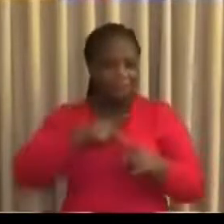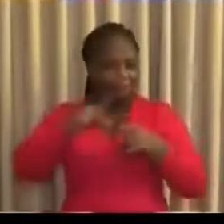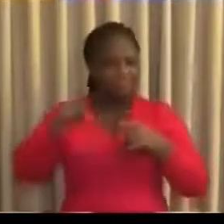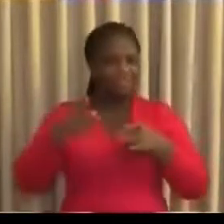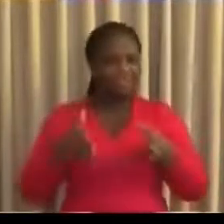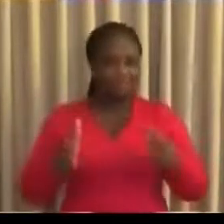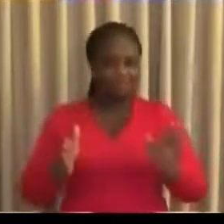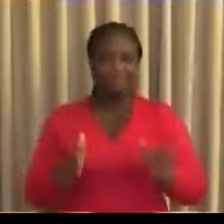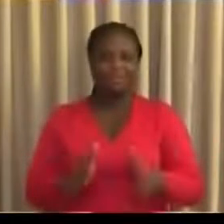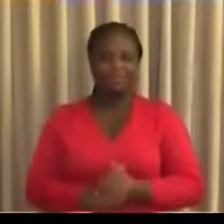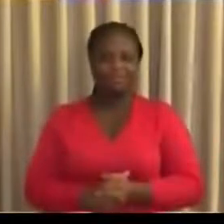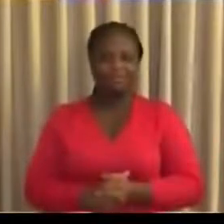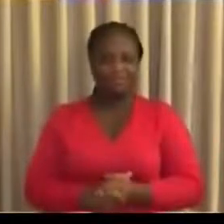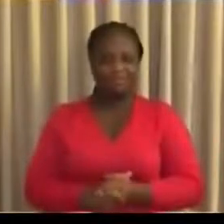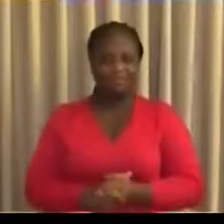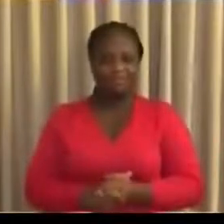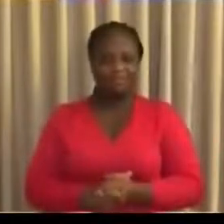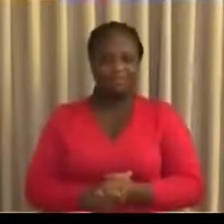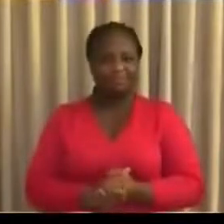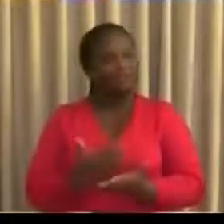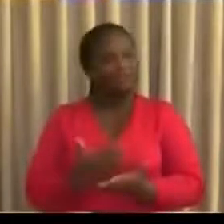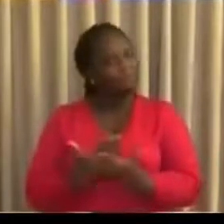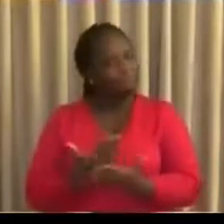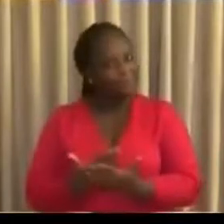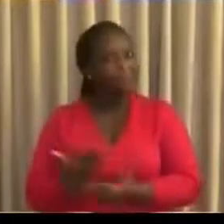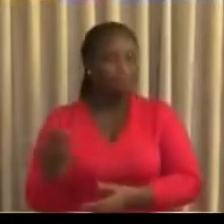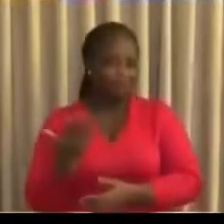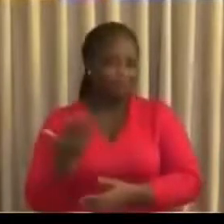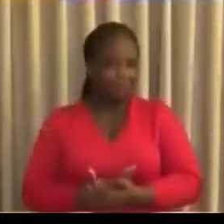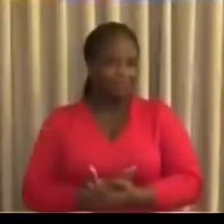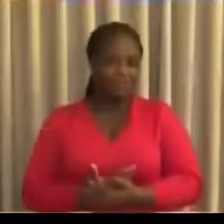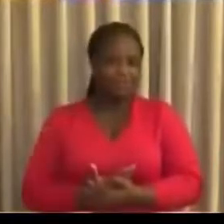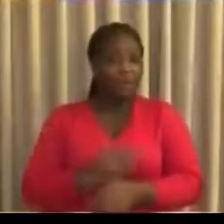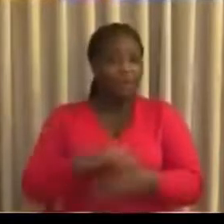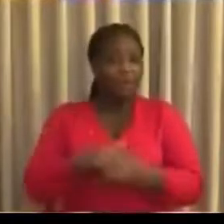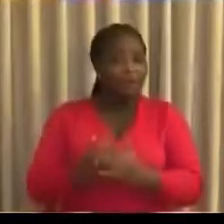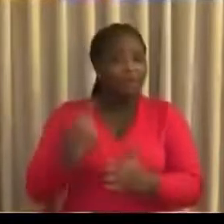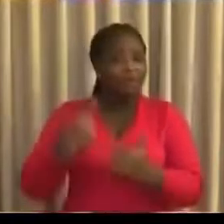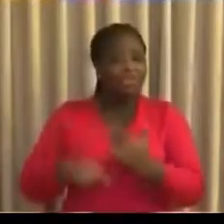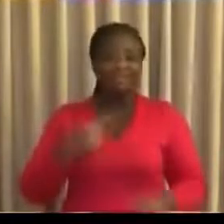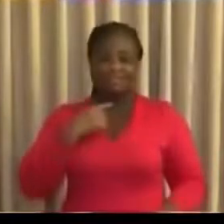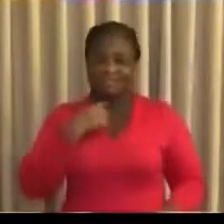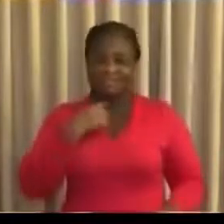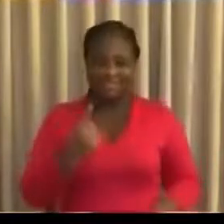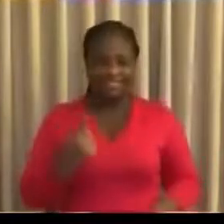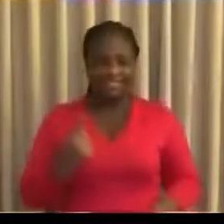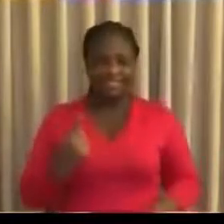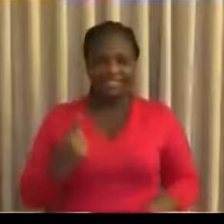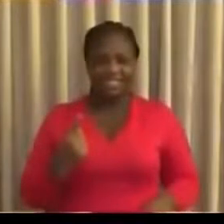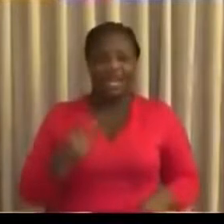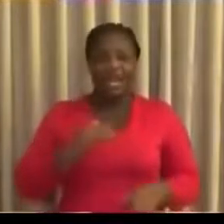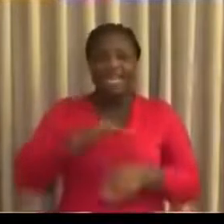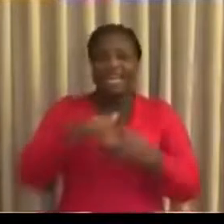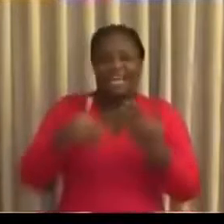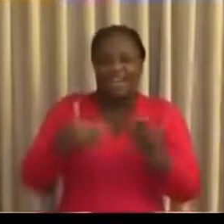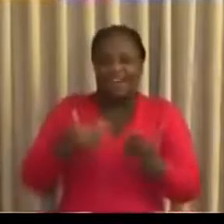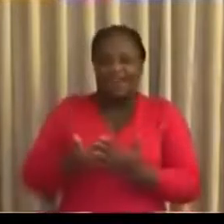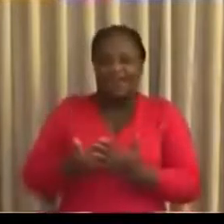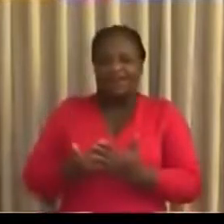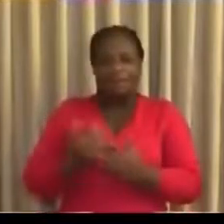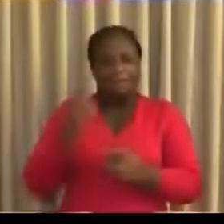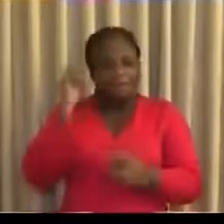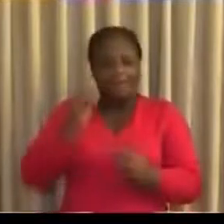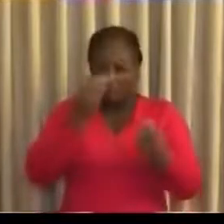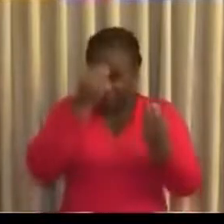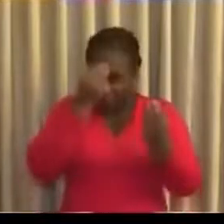Mr. Remu, in Sima Make, in Yina Yam Bomodin, Nin Diso, and Kopo